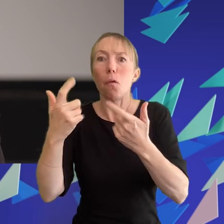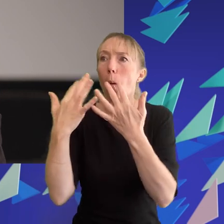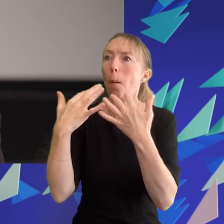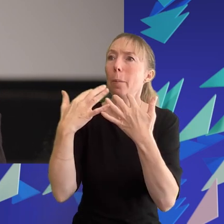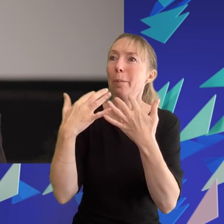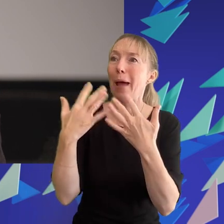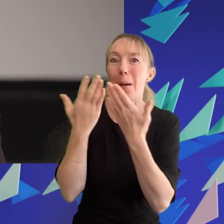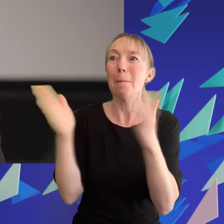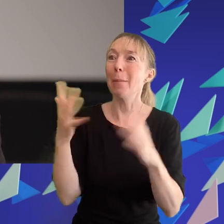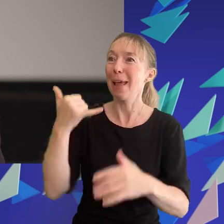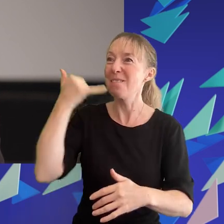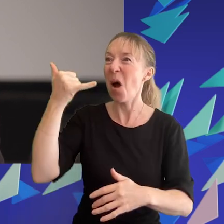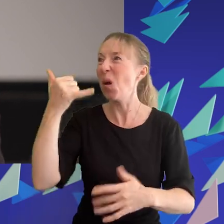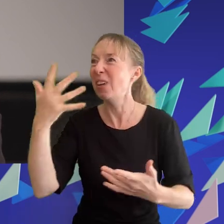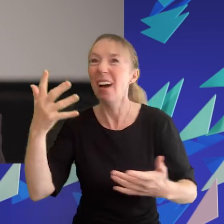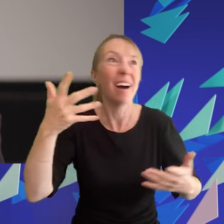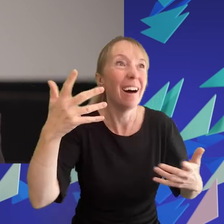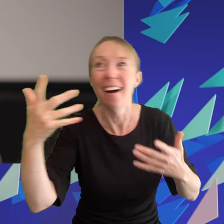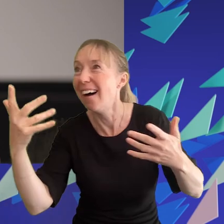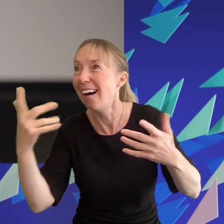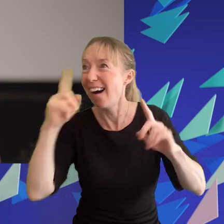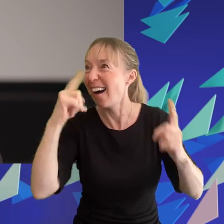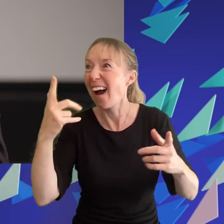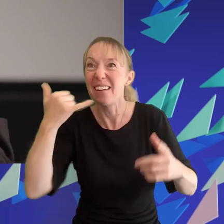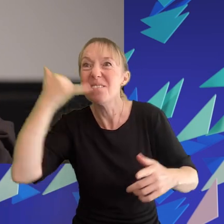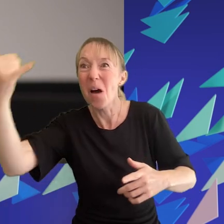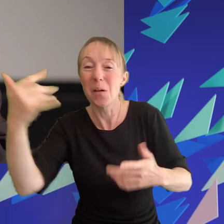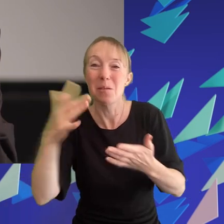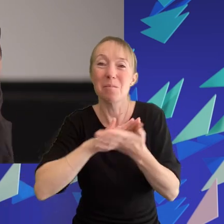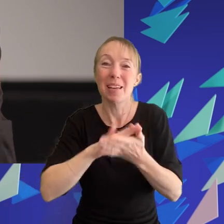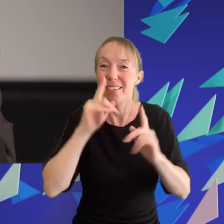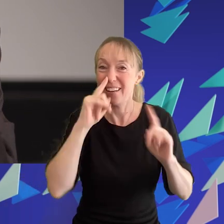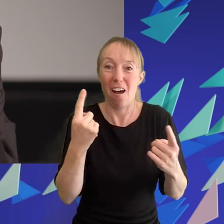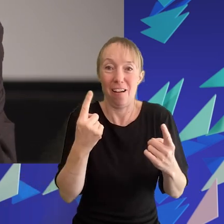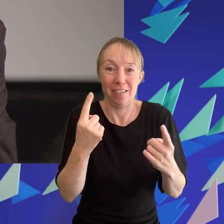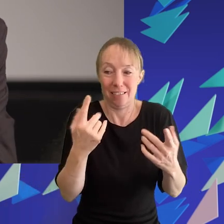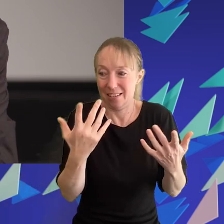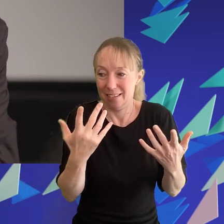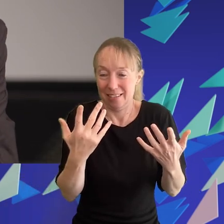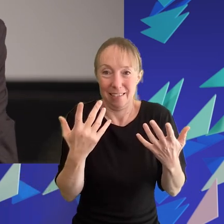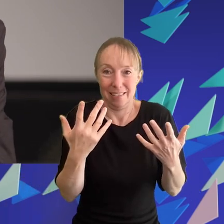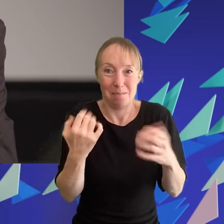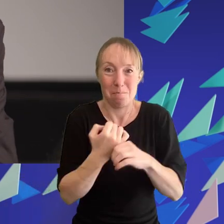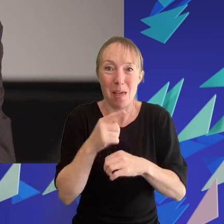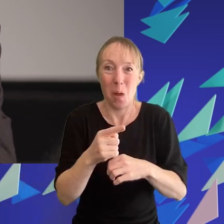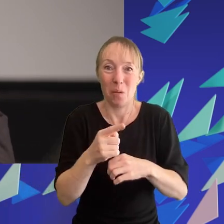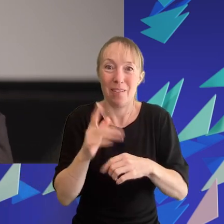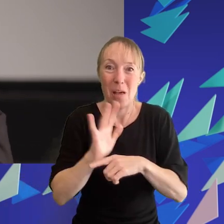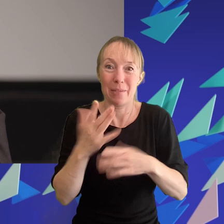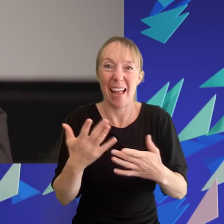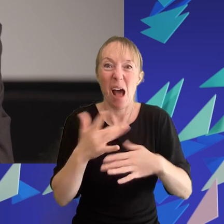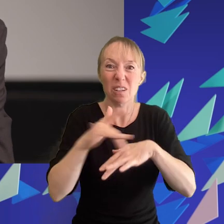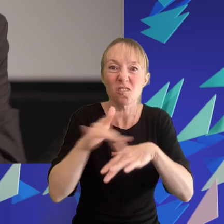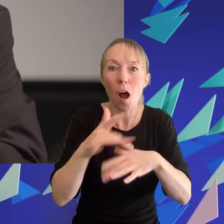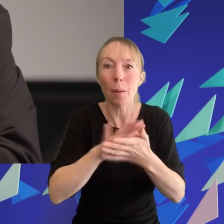really? You know, and so those films could not be made. Actually, all the dramatic things about those things were about